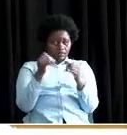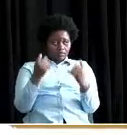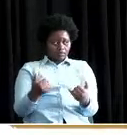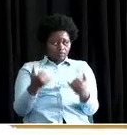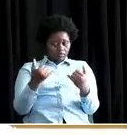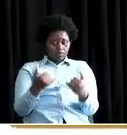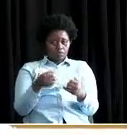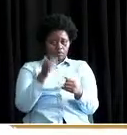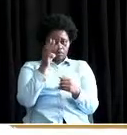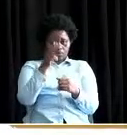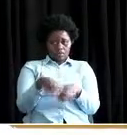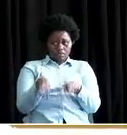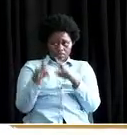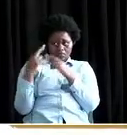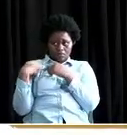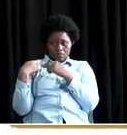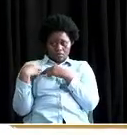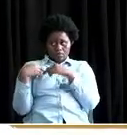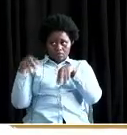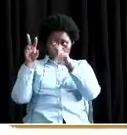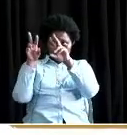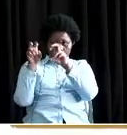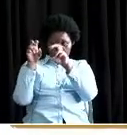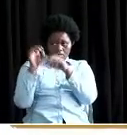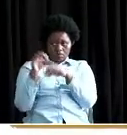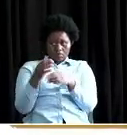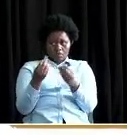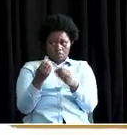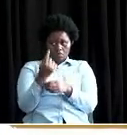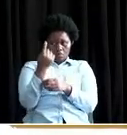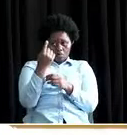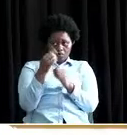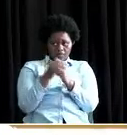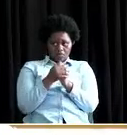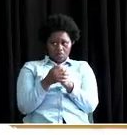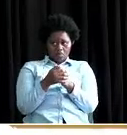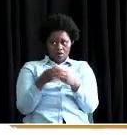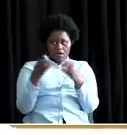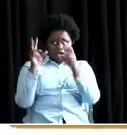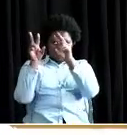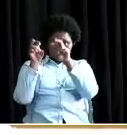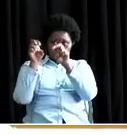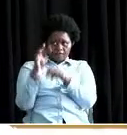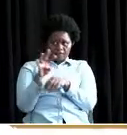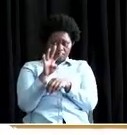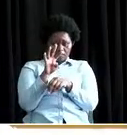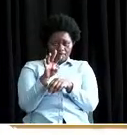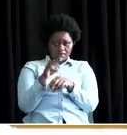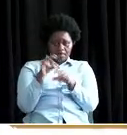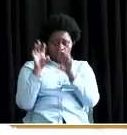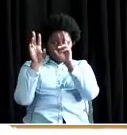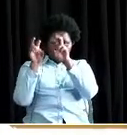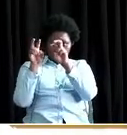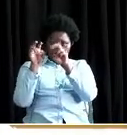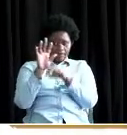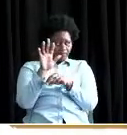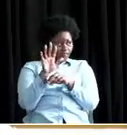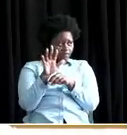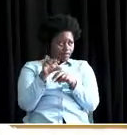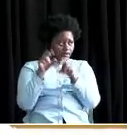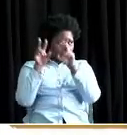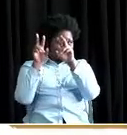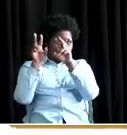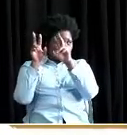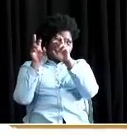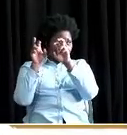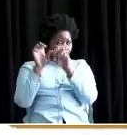Today we are going to deal with only item 1, item 4, item 5, and item